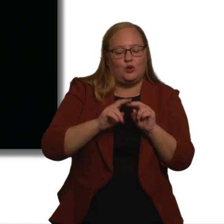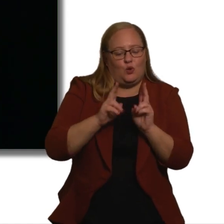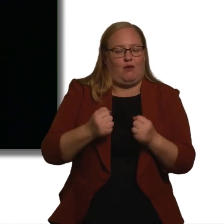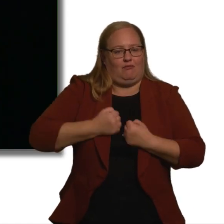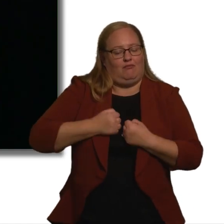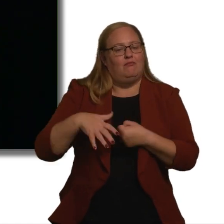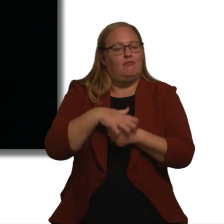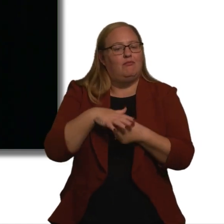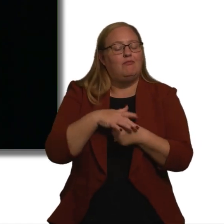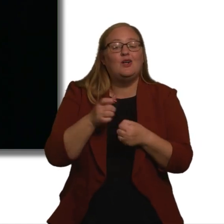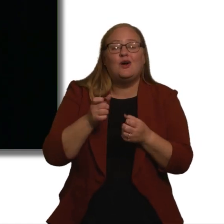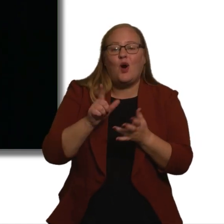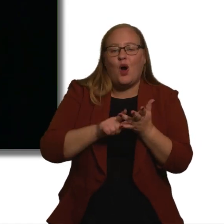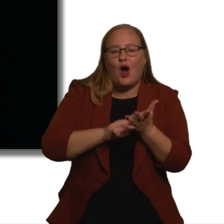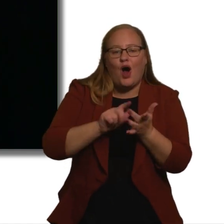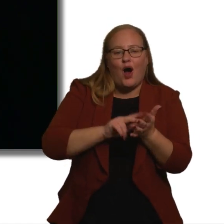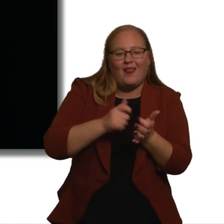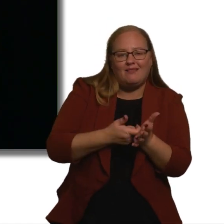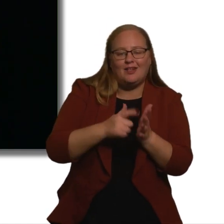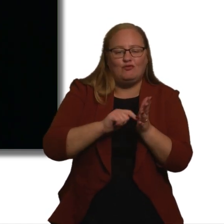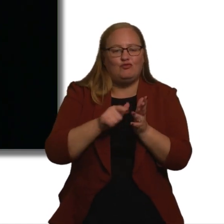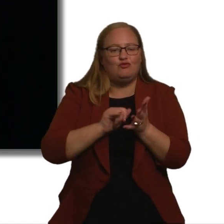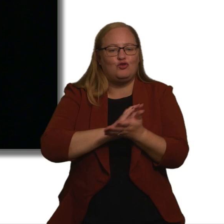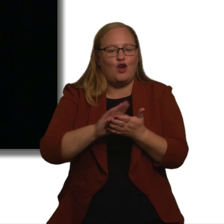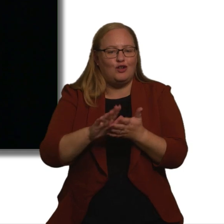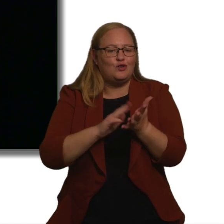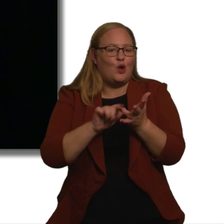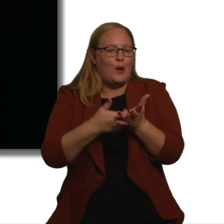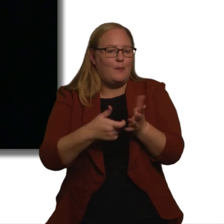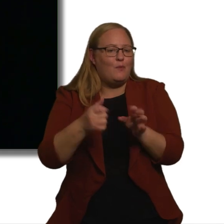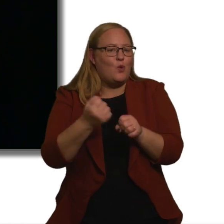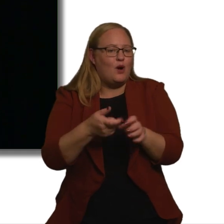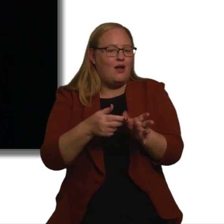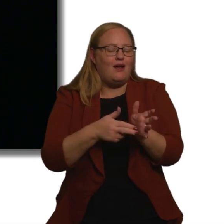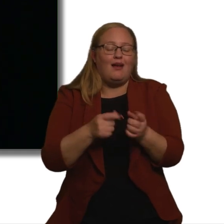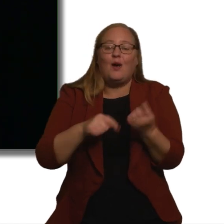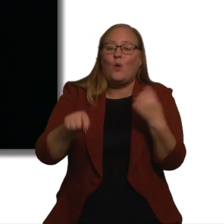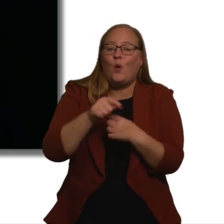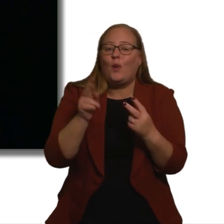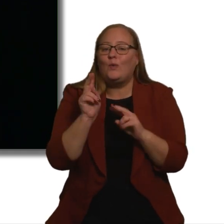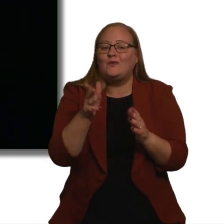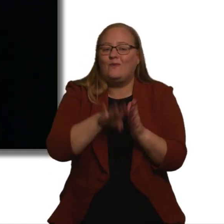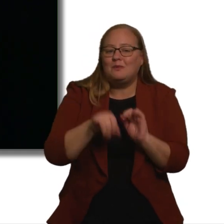Hello, Oliver and Josh and Morgan, everybody in Derby.